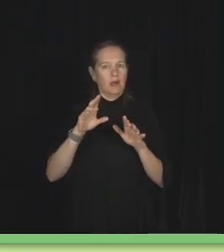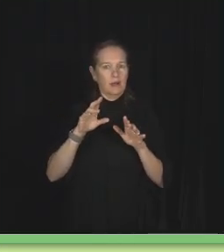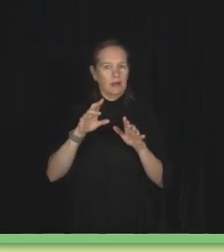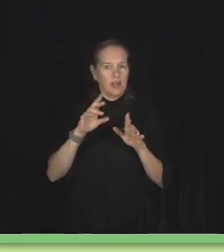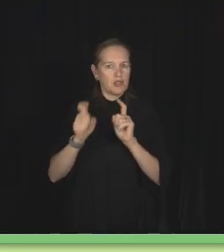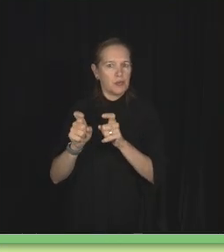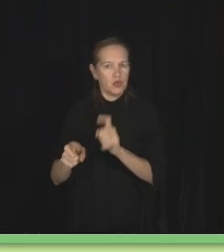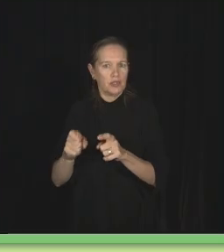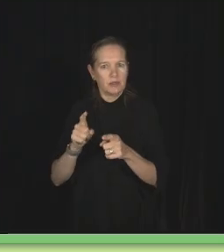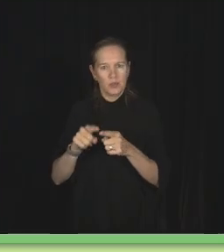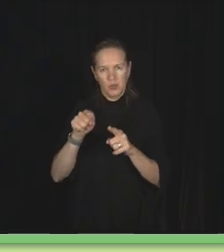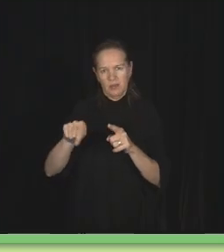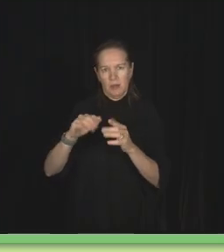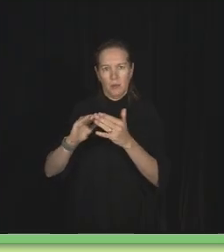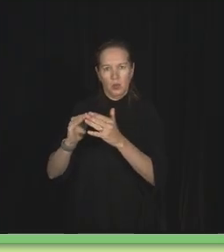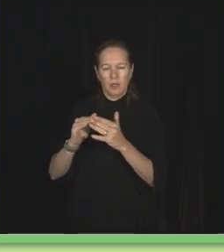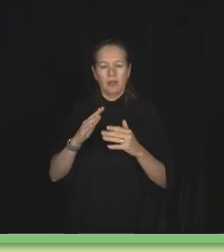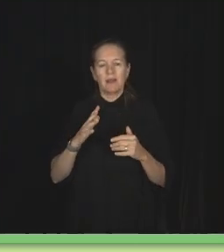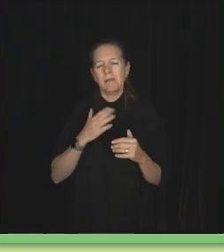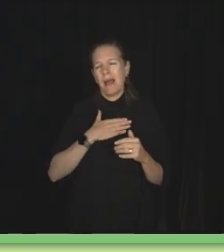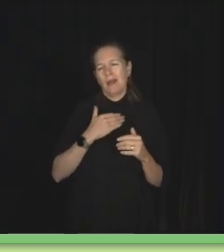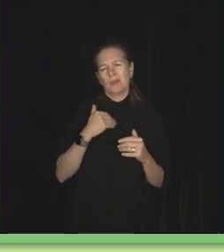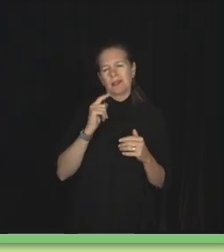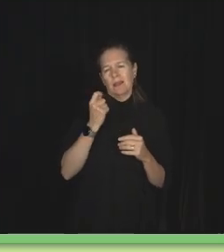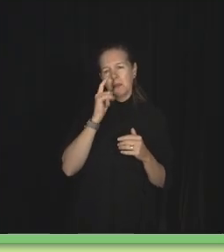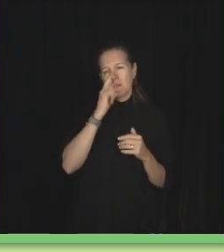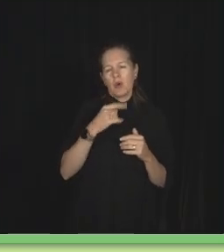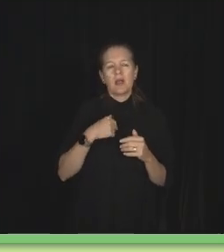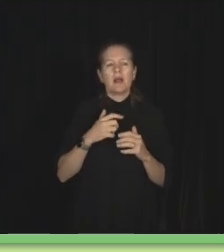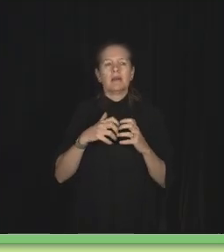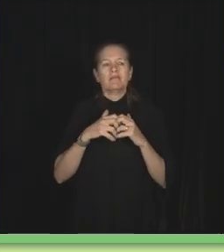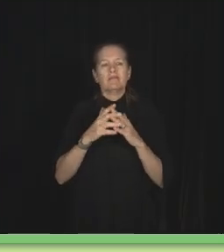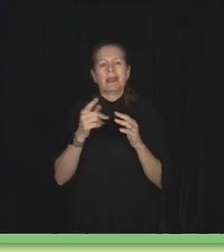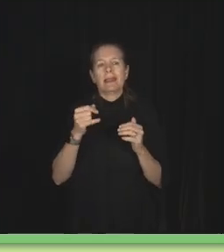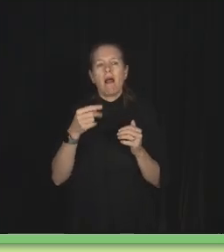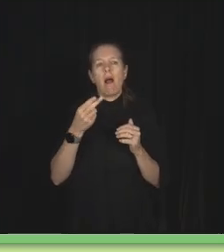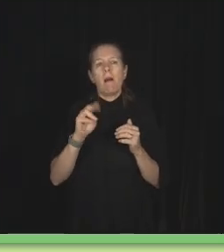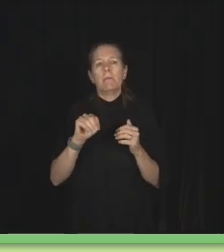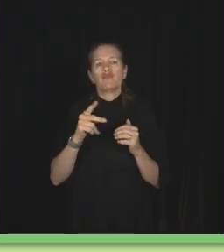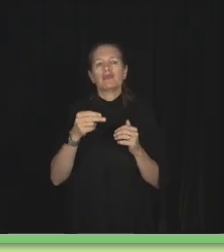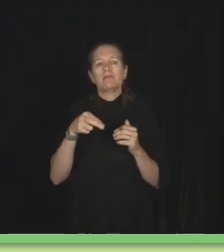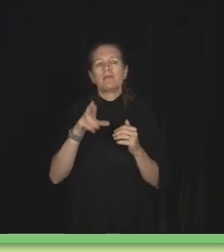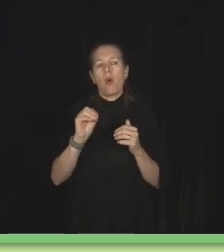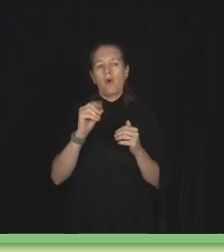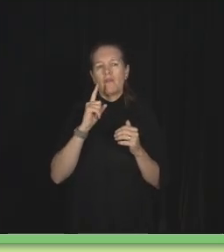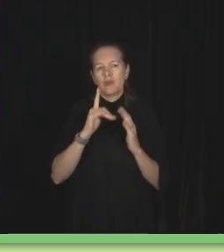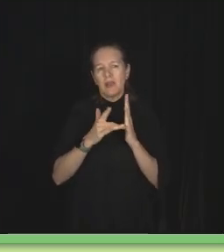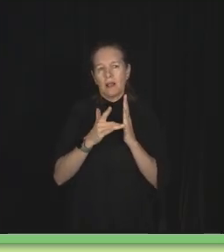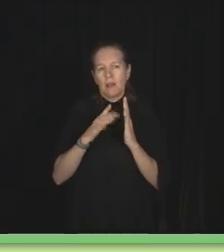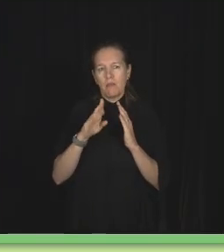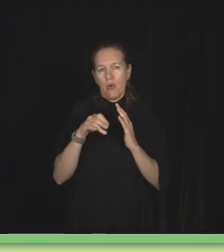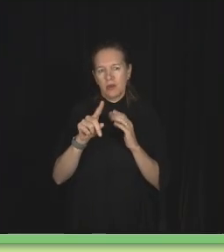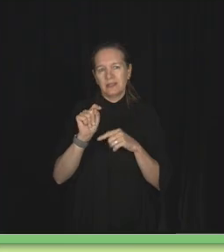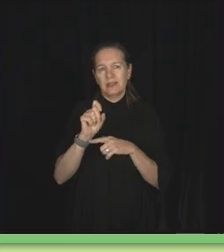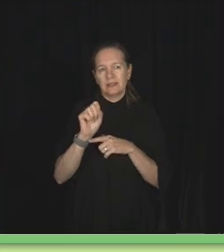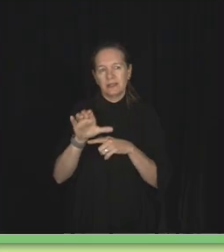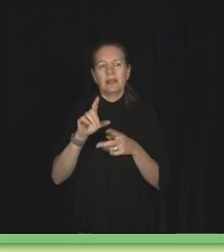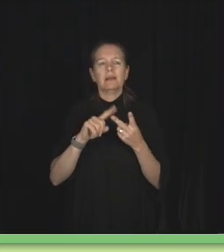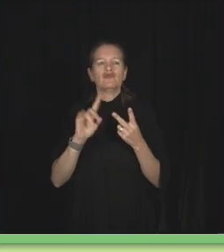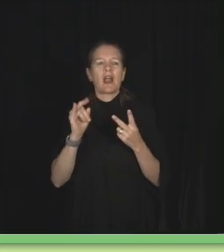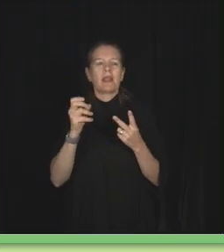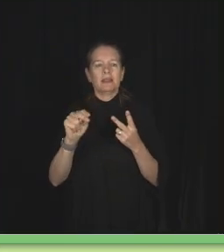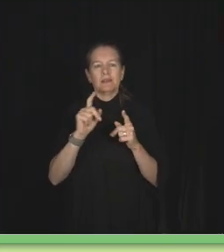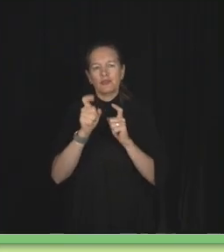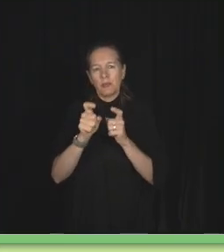My contribution was a little bit boring, setting up a GitHub repo for a technical board or TOC. Jonathan contributed an entry to the cloud native